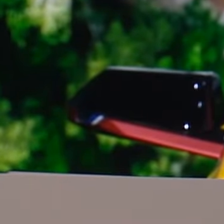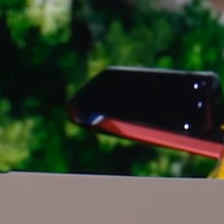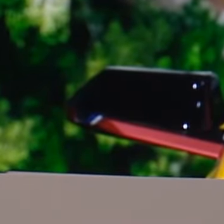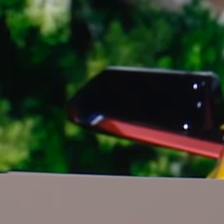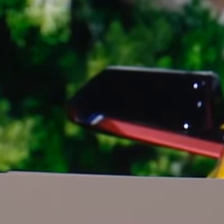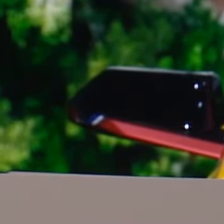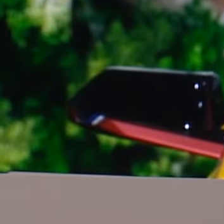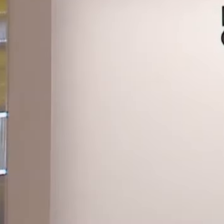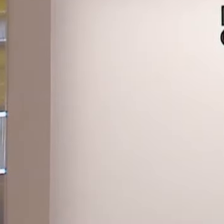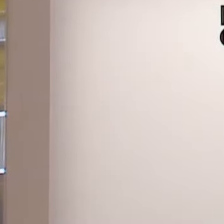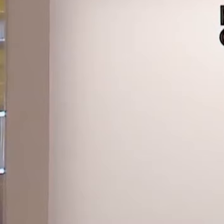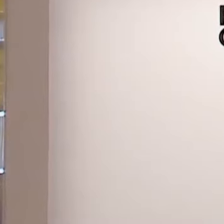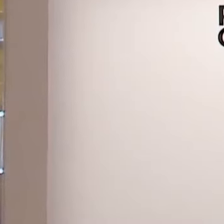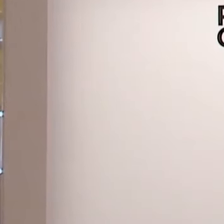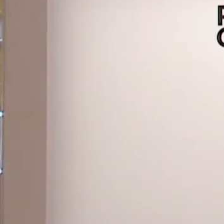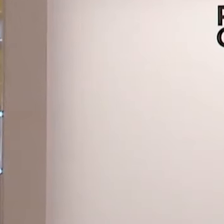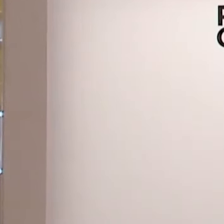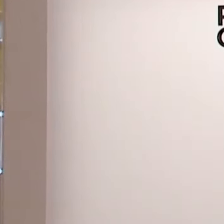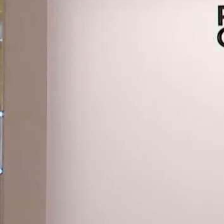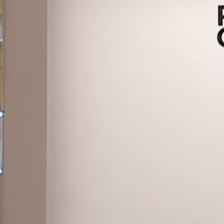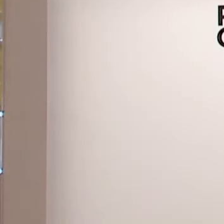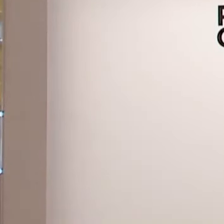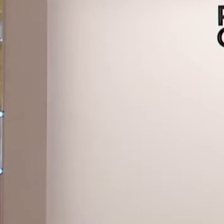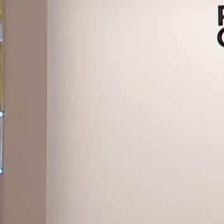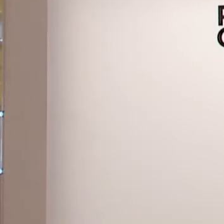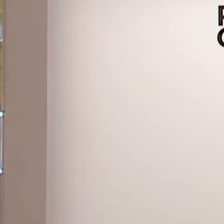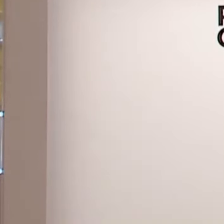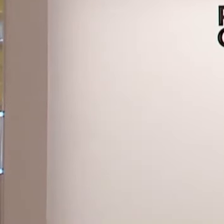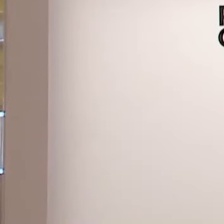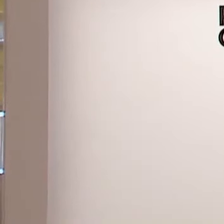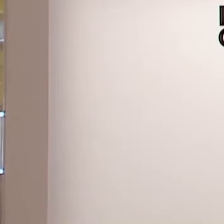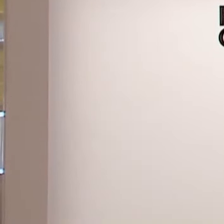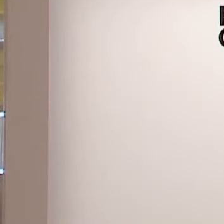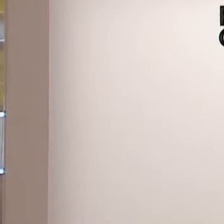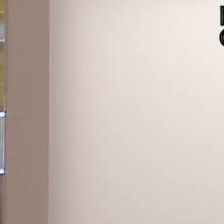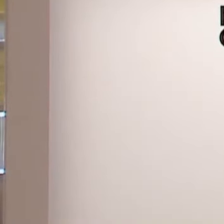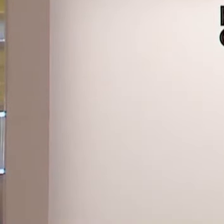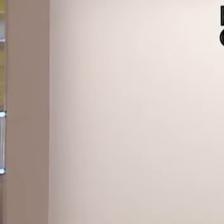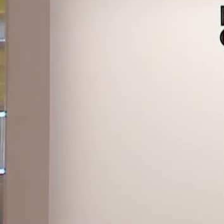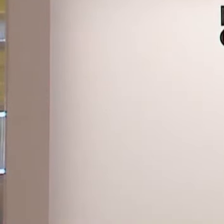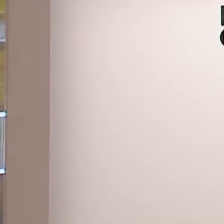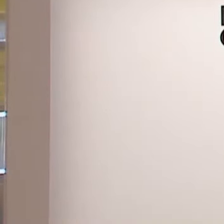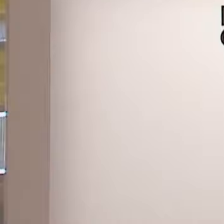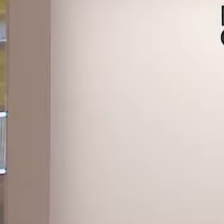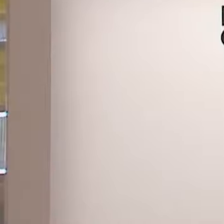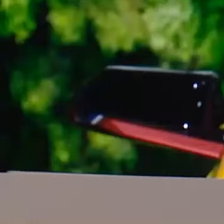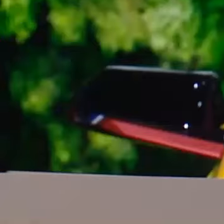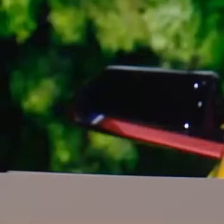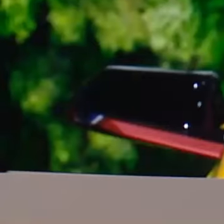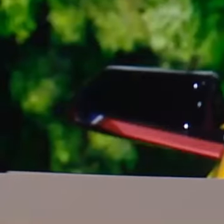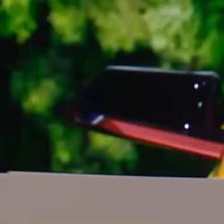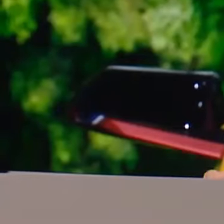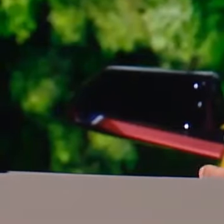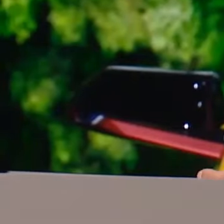We have given it some thought, and some novel ideas have been implemented. In particular, we've turned around the